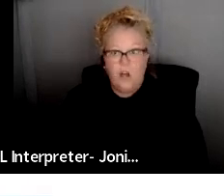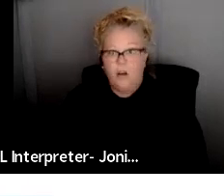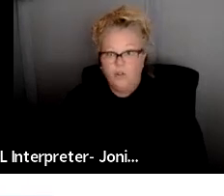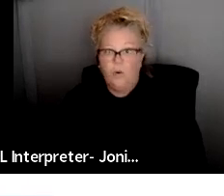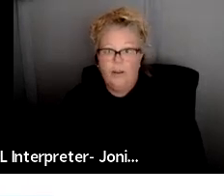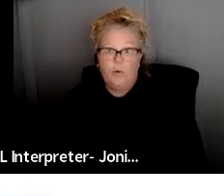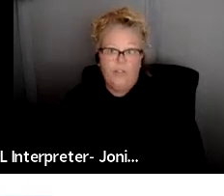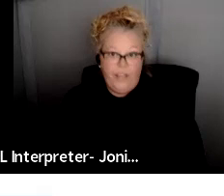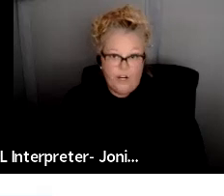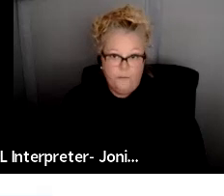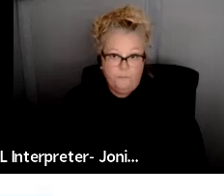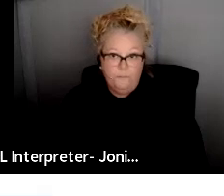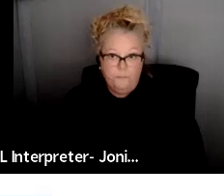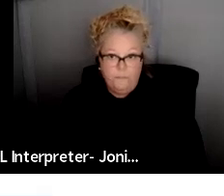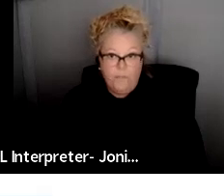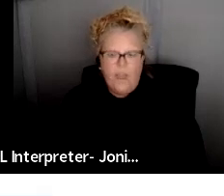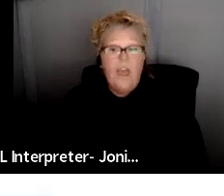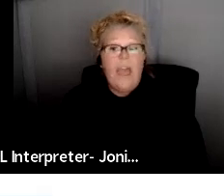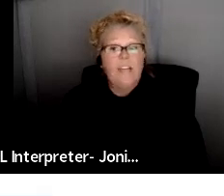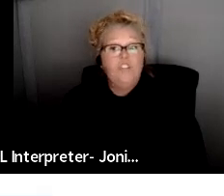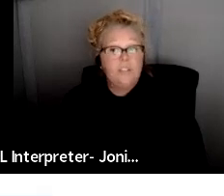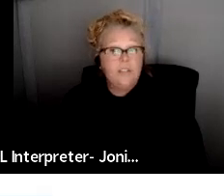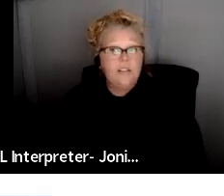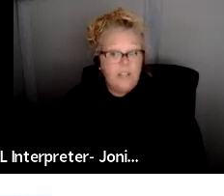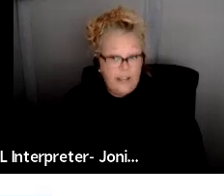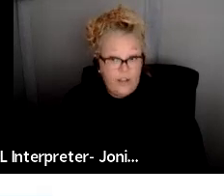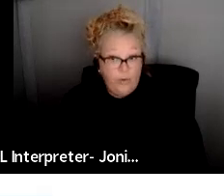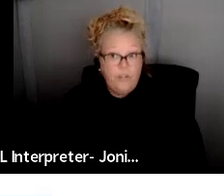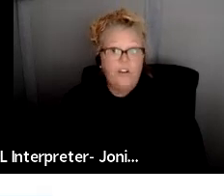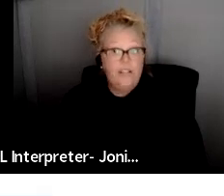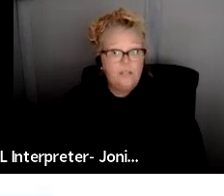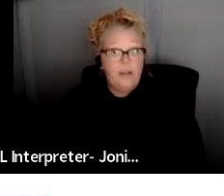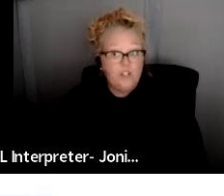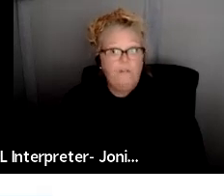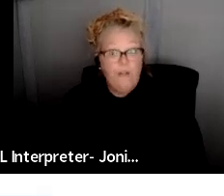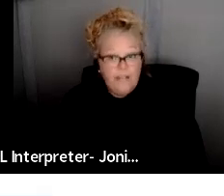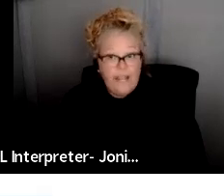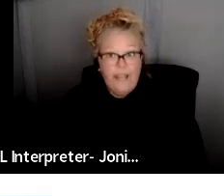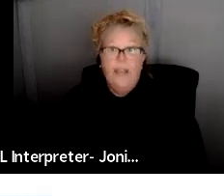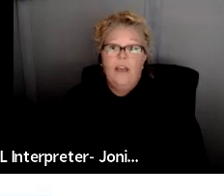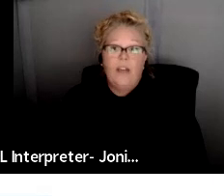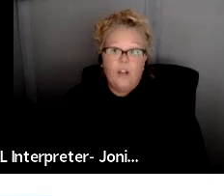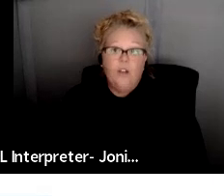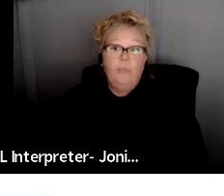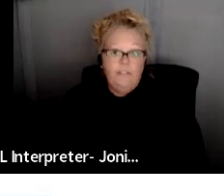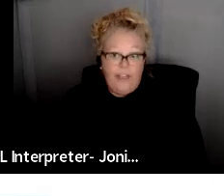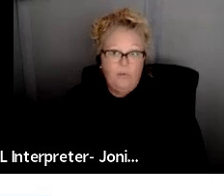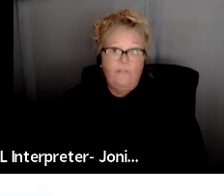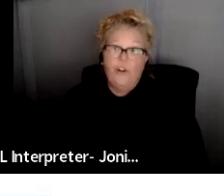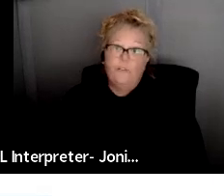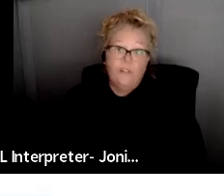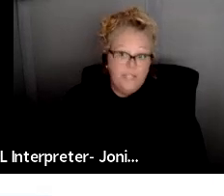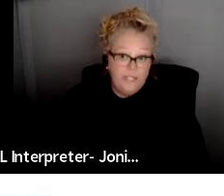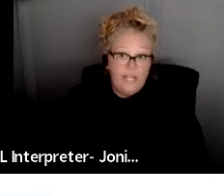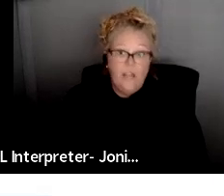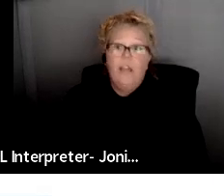such as an auditorium or theater. And just a side note, there is special funding that could be available